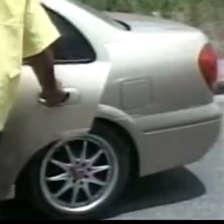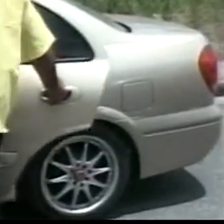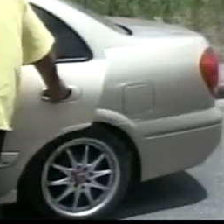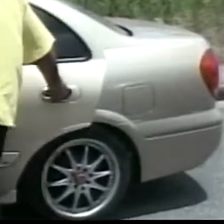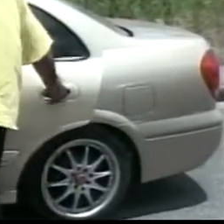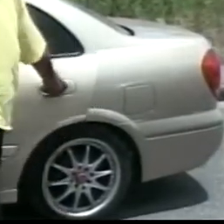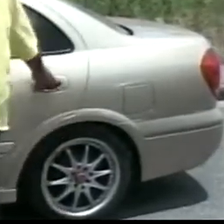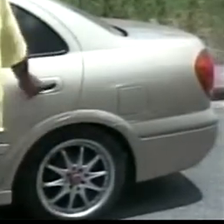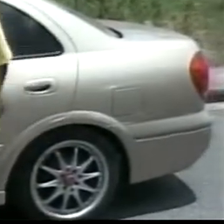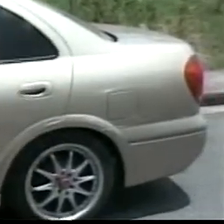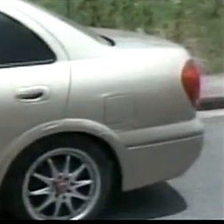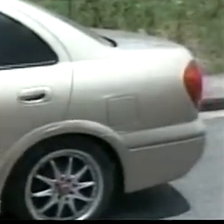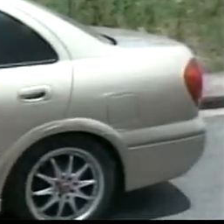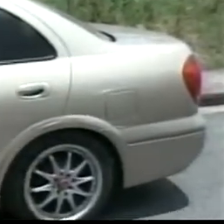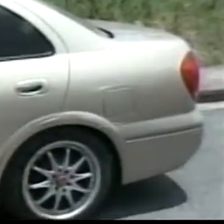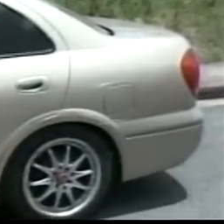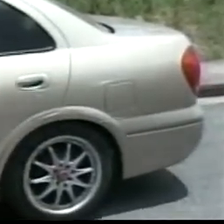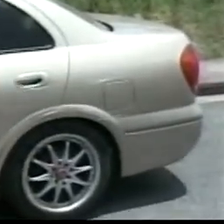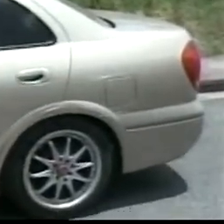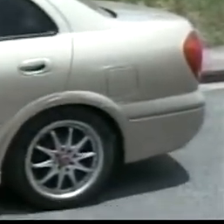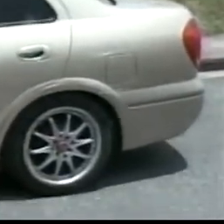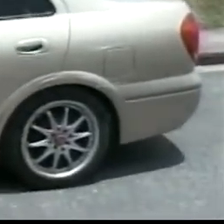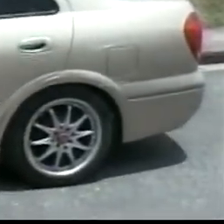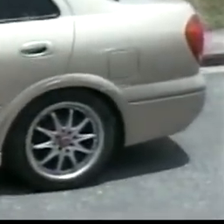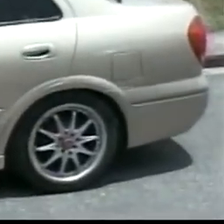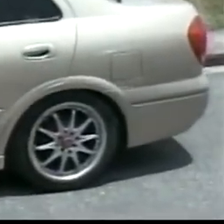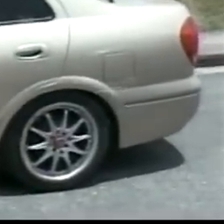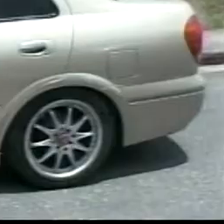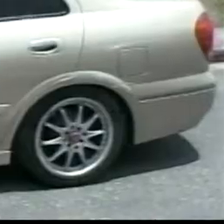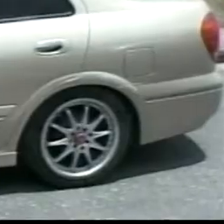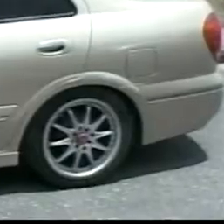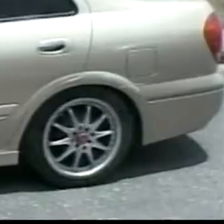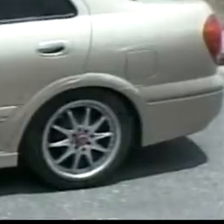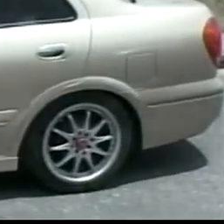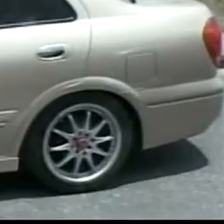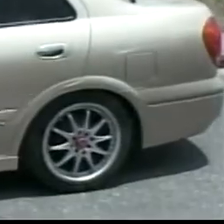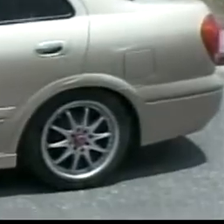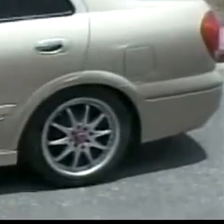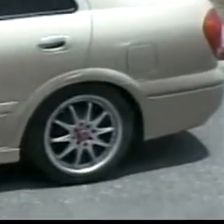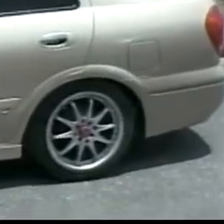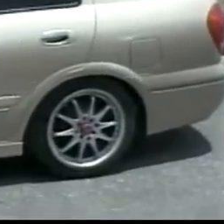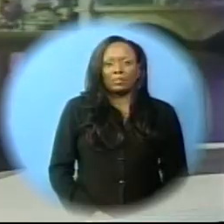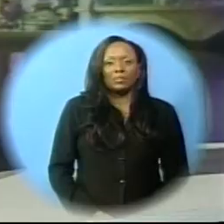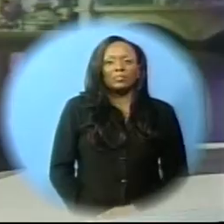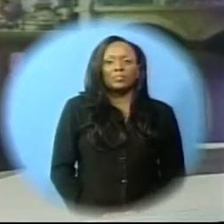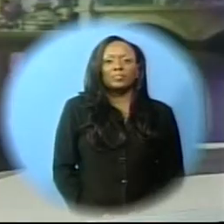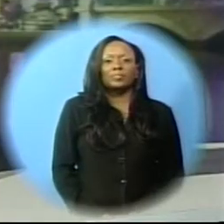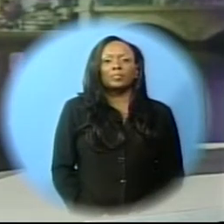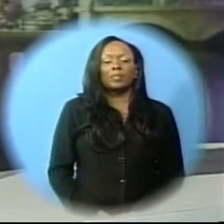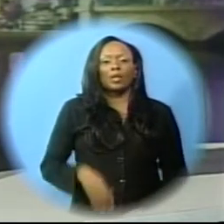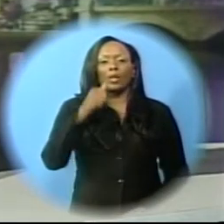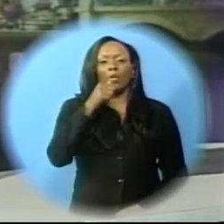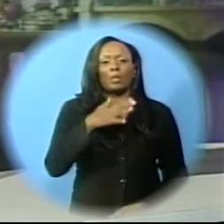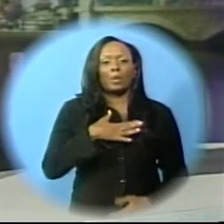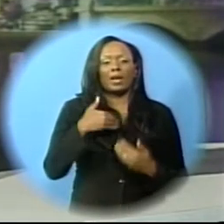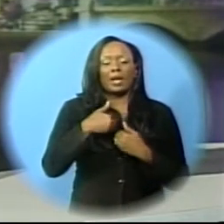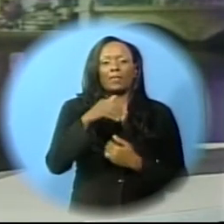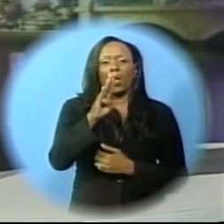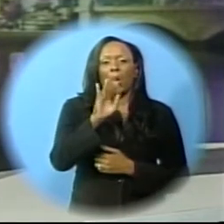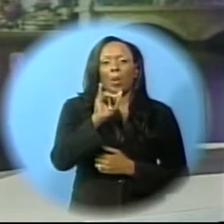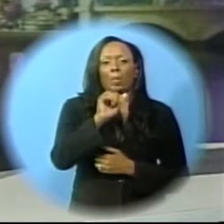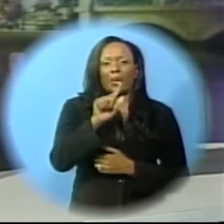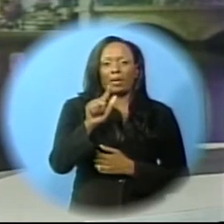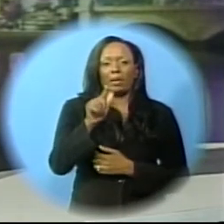charged with abusing 84-year-old Jasmine Hall, the mother of Goddard. King remains on bail and is now expected to return to the District